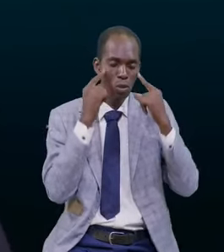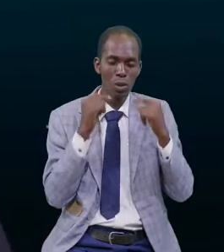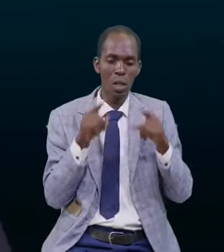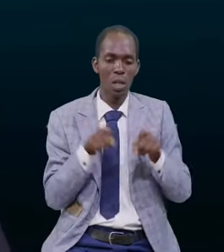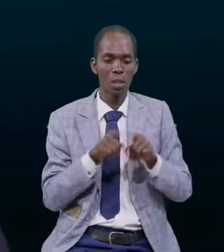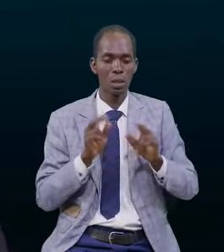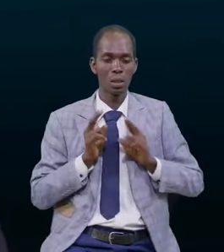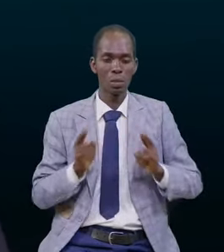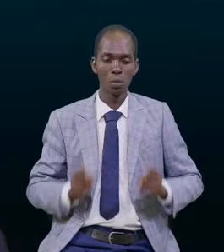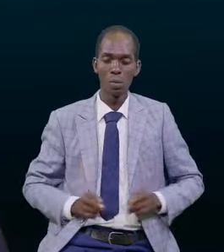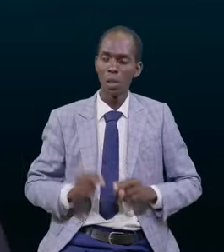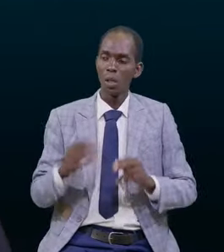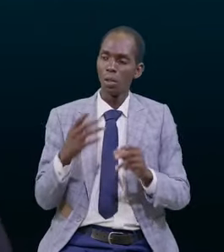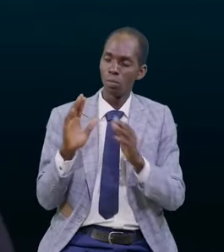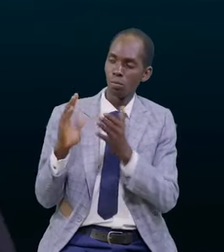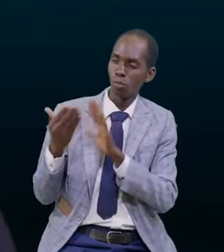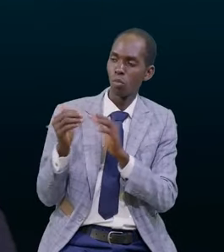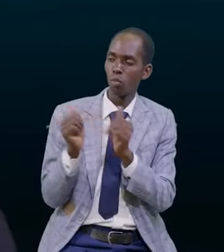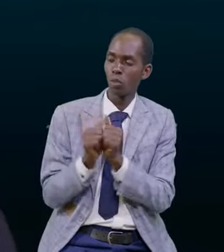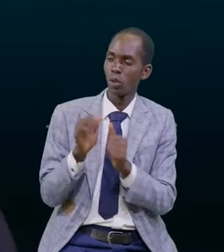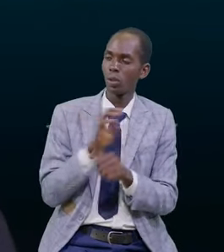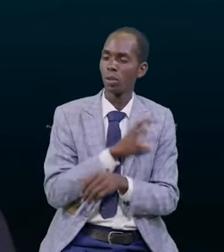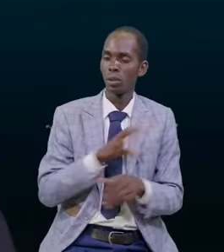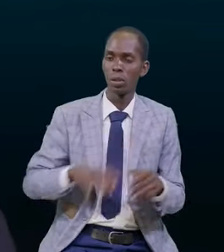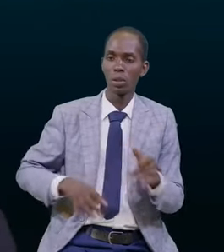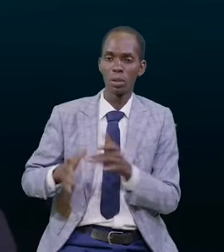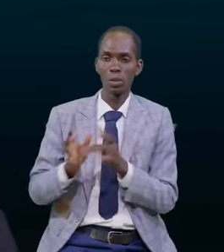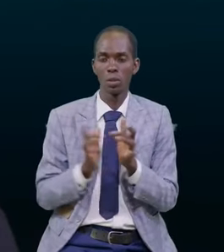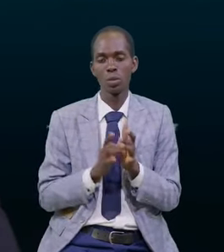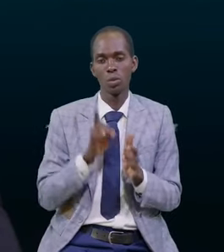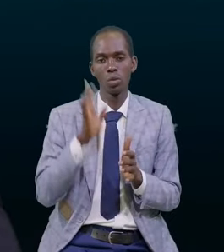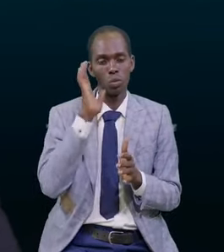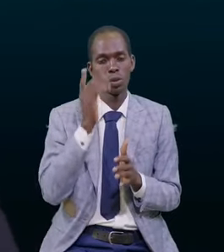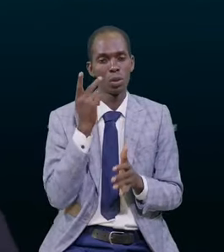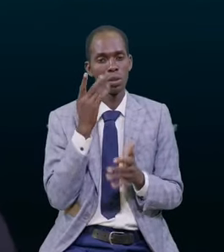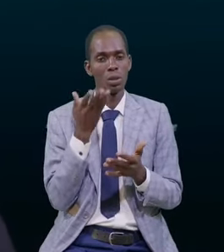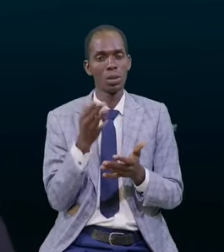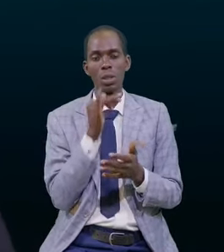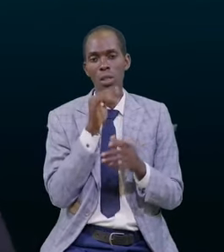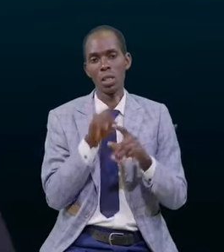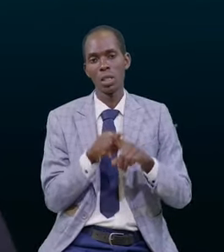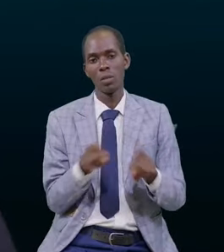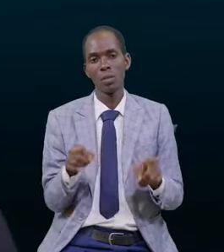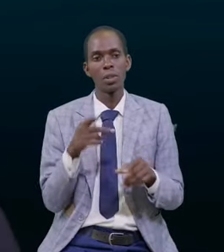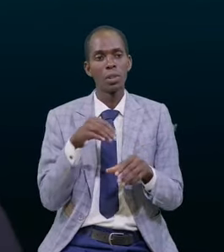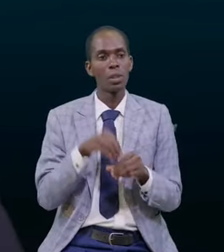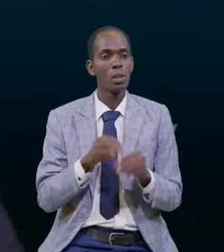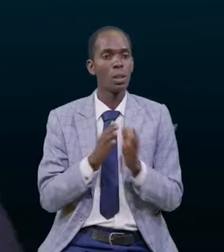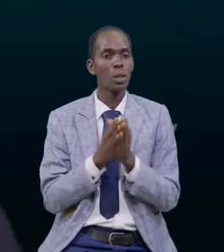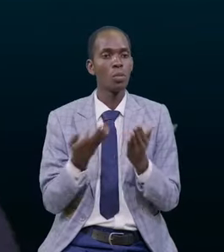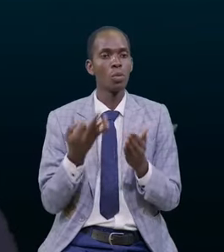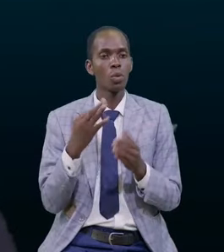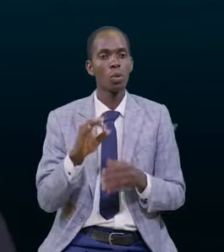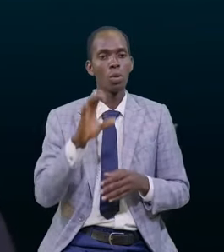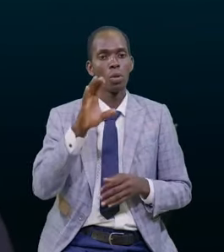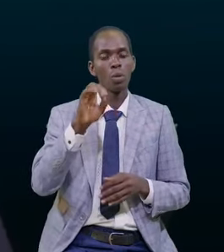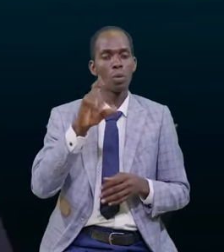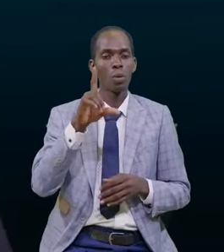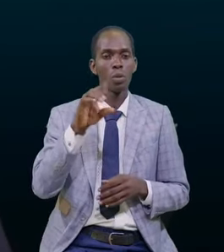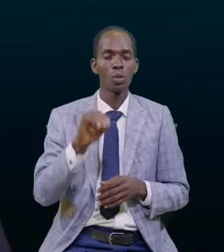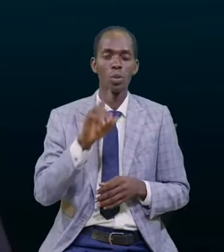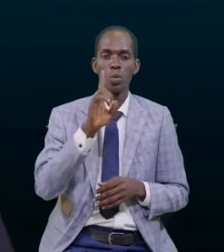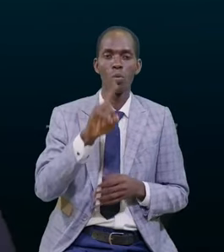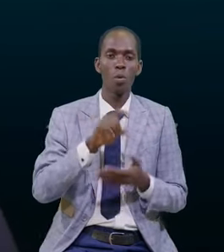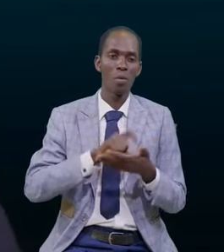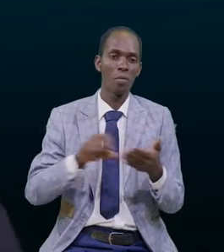that became man in Colossians chapter 1 Colossians chapter 1 reading here in verse 16 it says for by